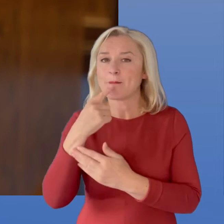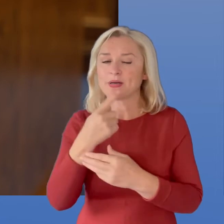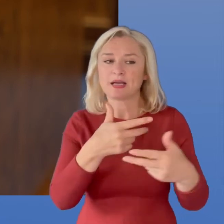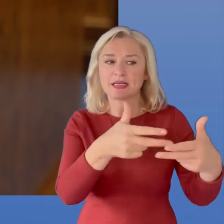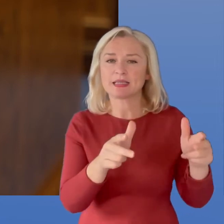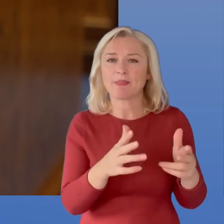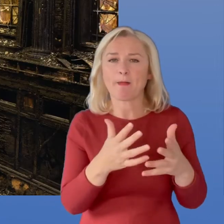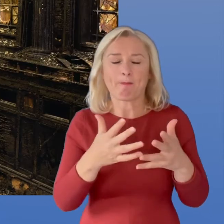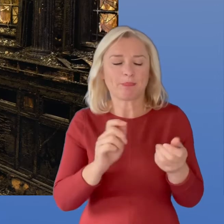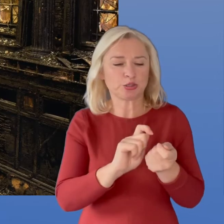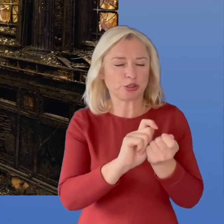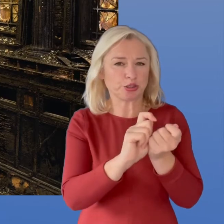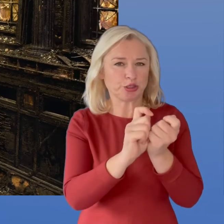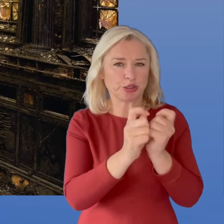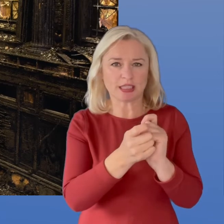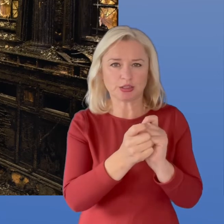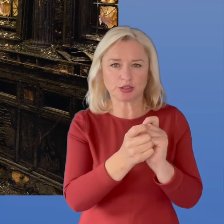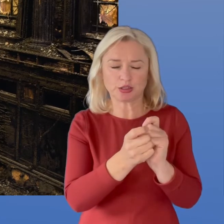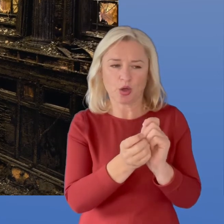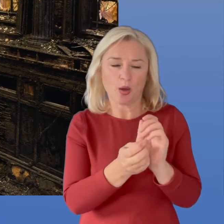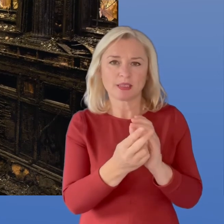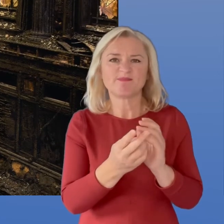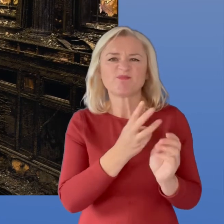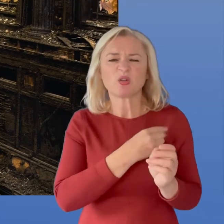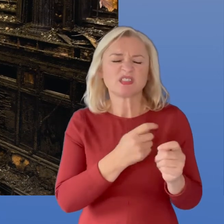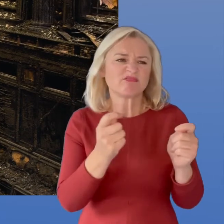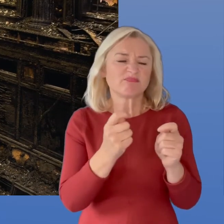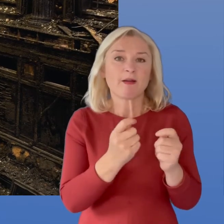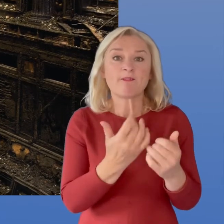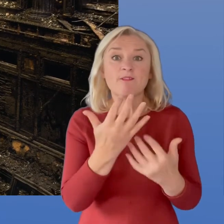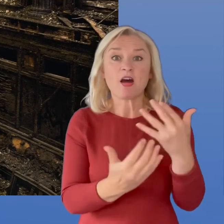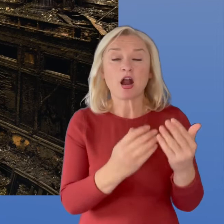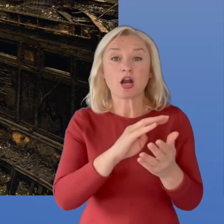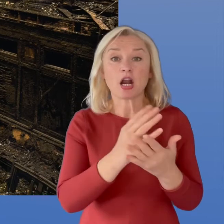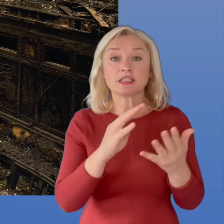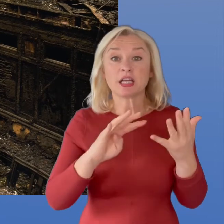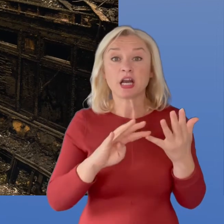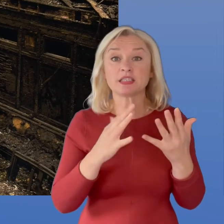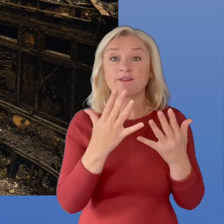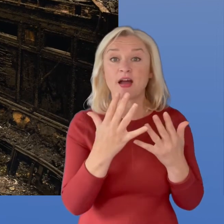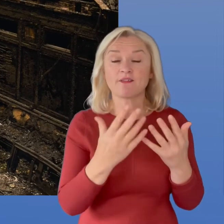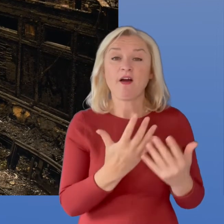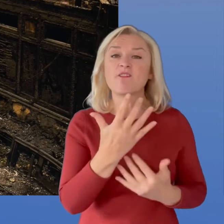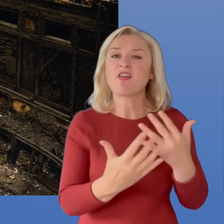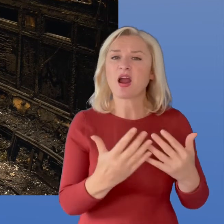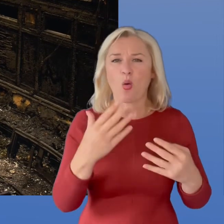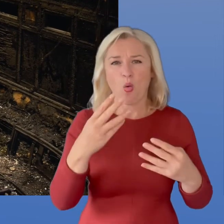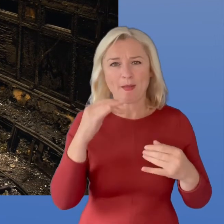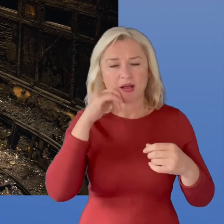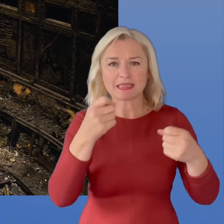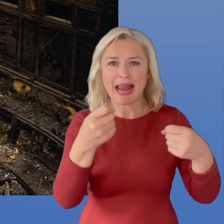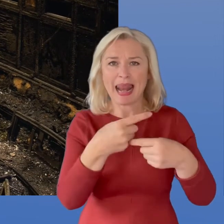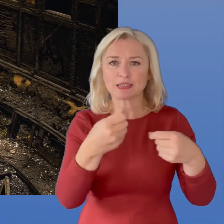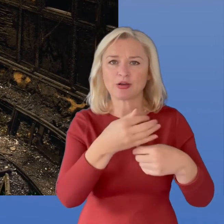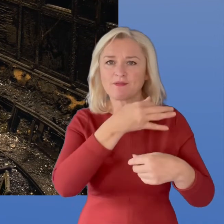extensively remodelled and restored following a devastating fire in 1995. The fire started due to an electrical fault, and while the